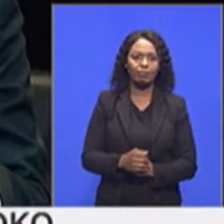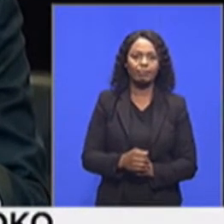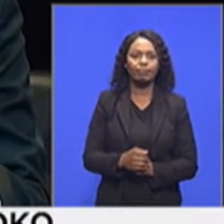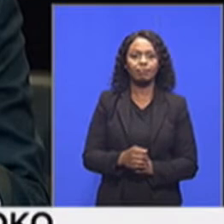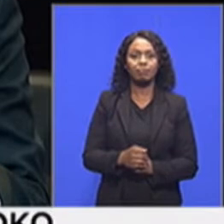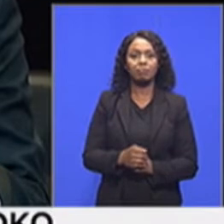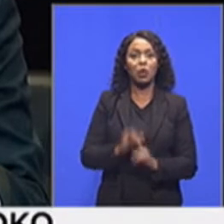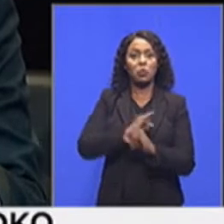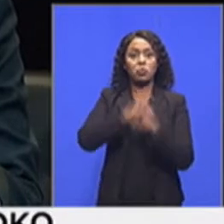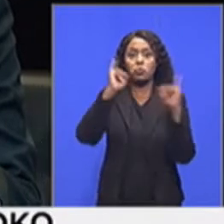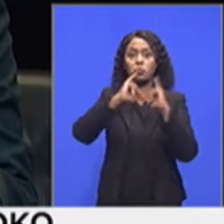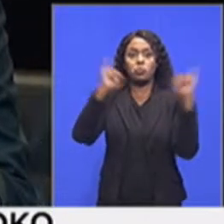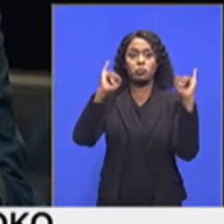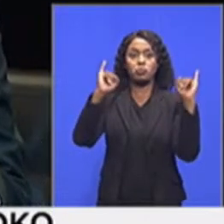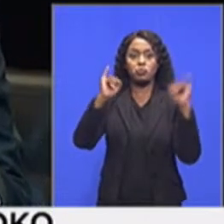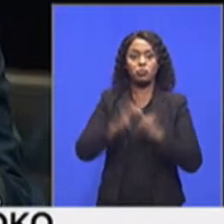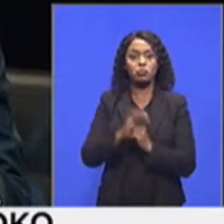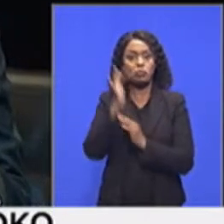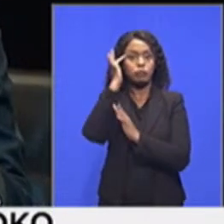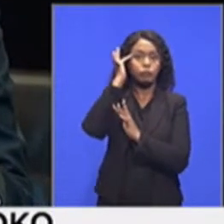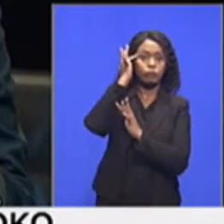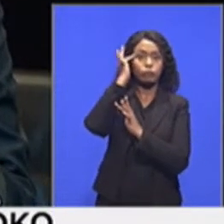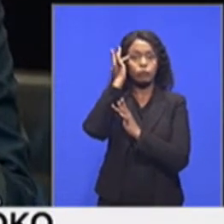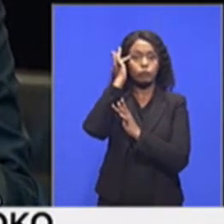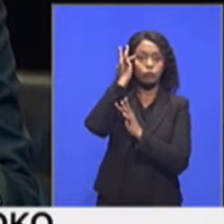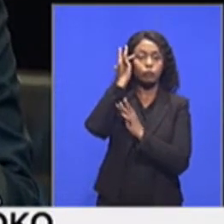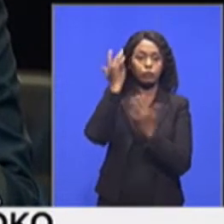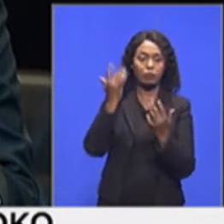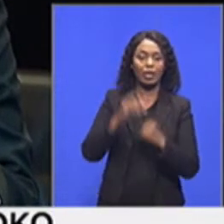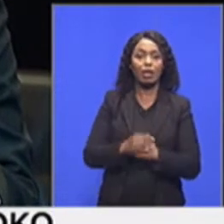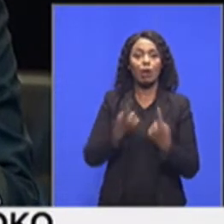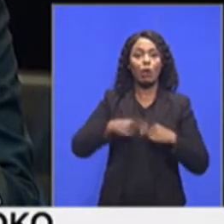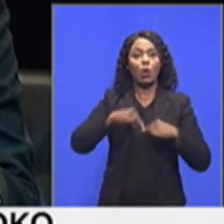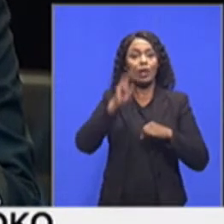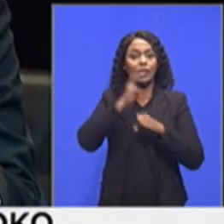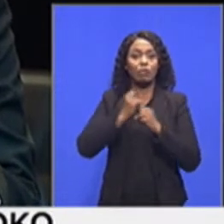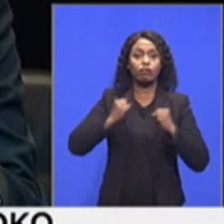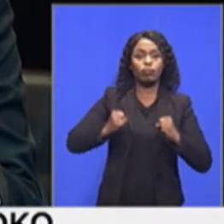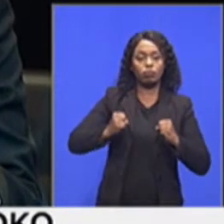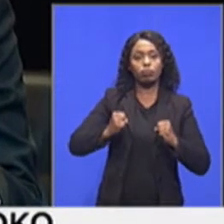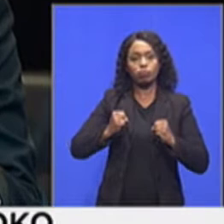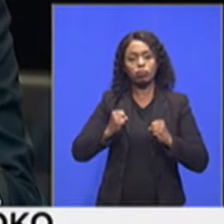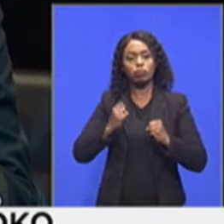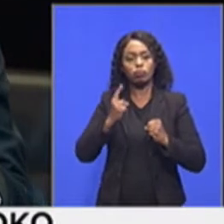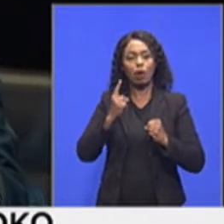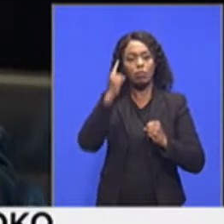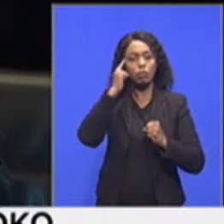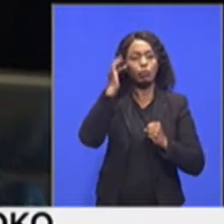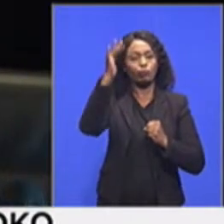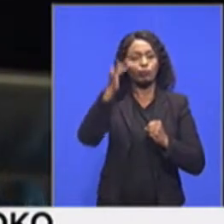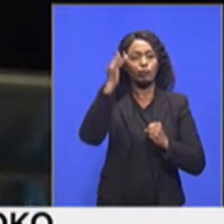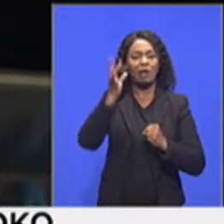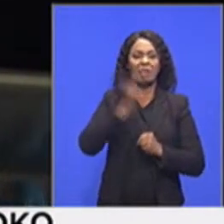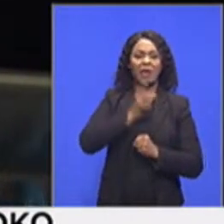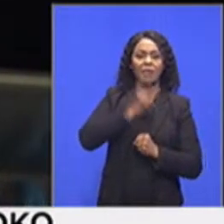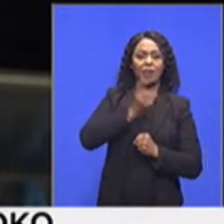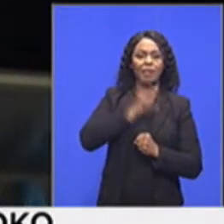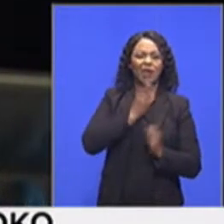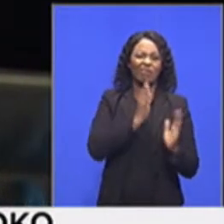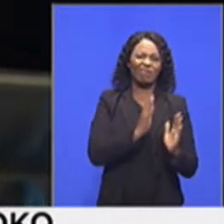rise. It requires us to be bold, to do bold things, to put the fear of failure